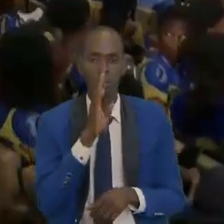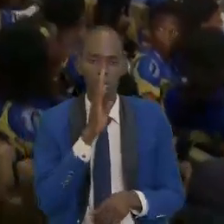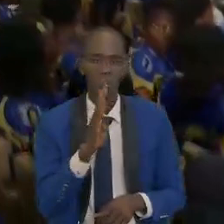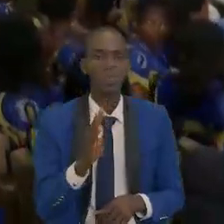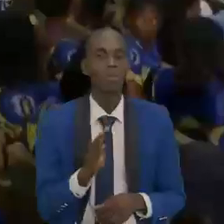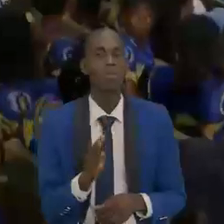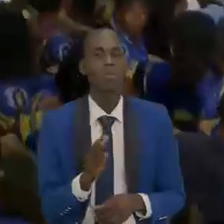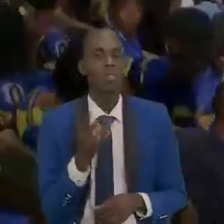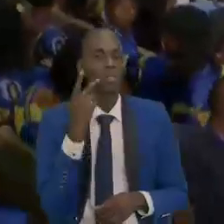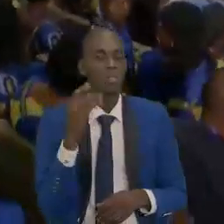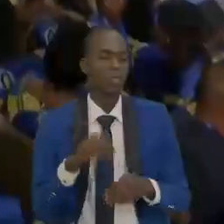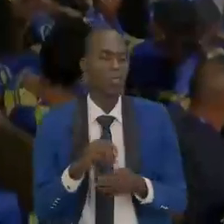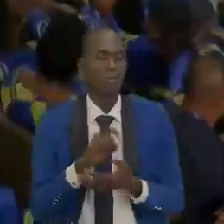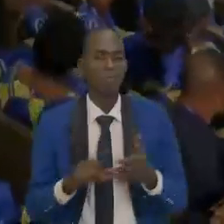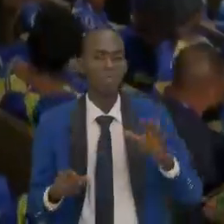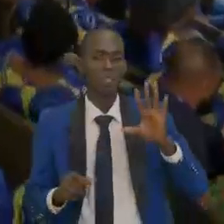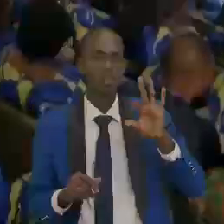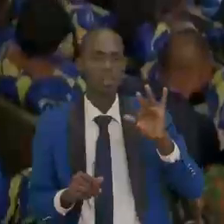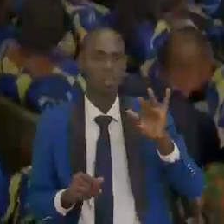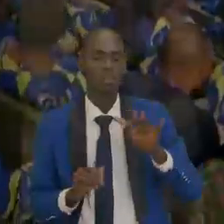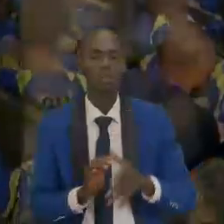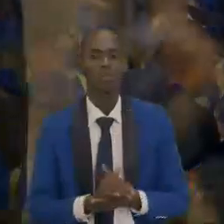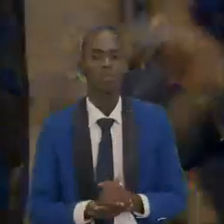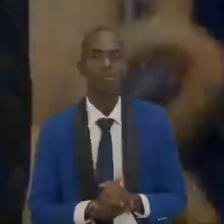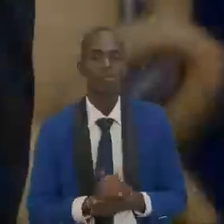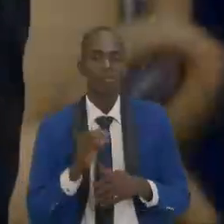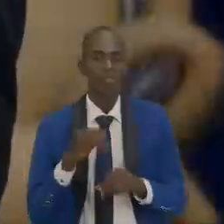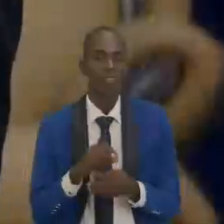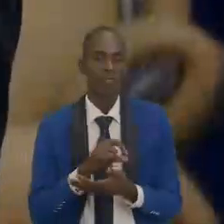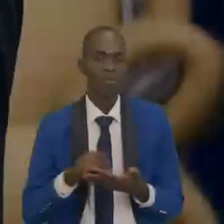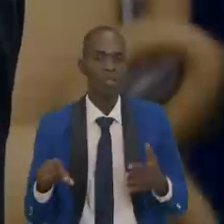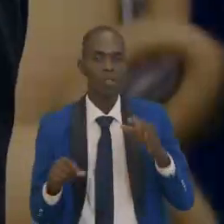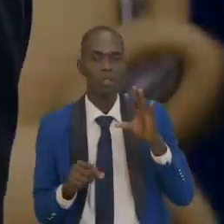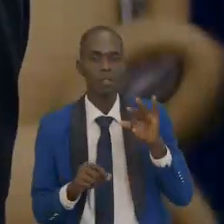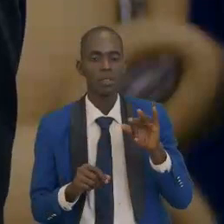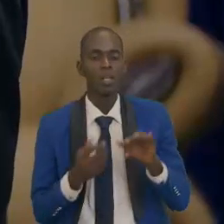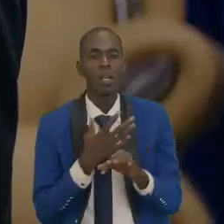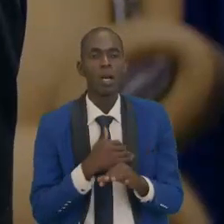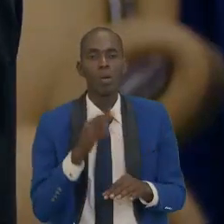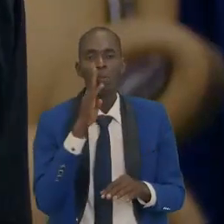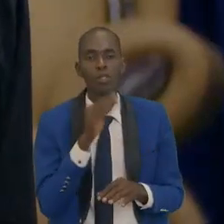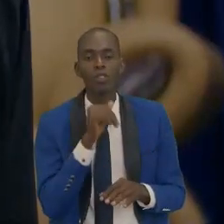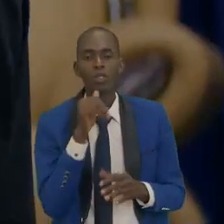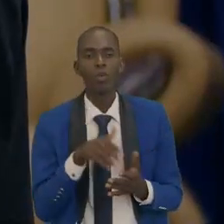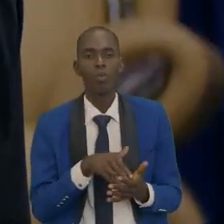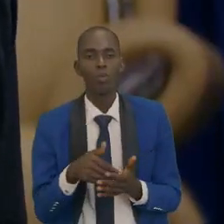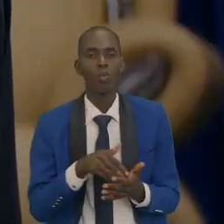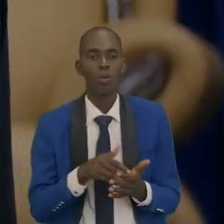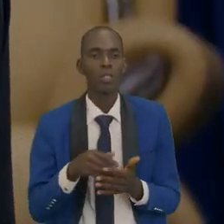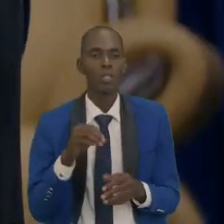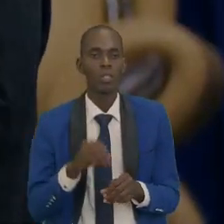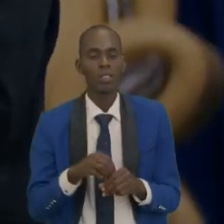look at verse 19. in verse 19 I'm being not weak in faith